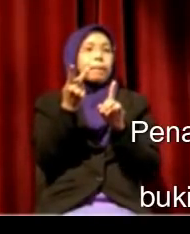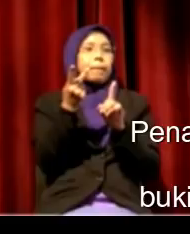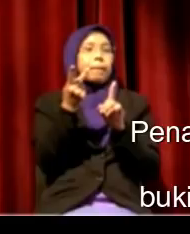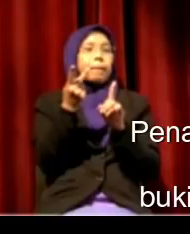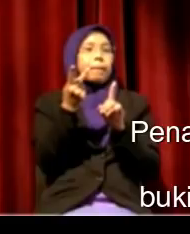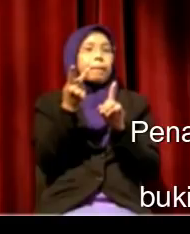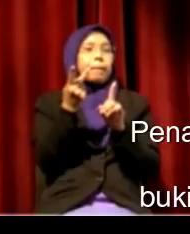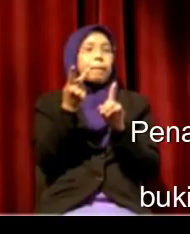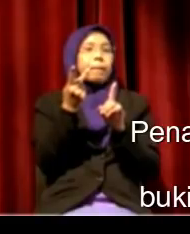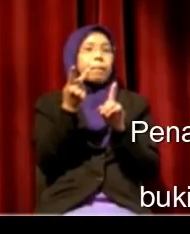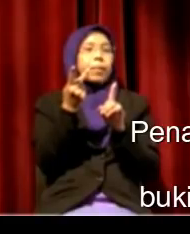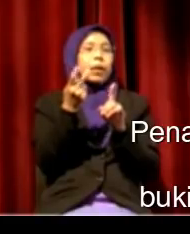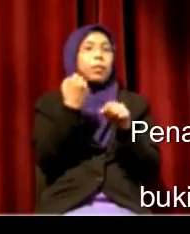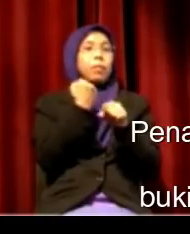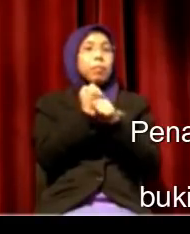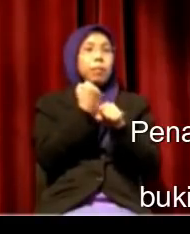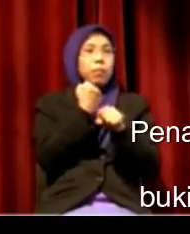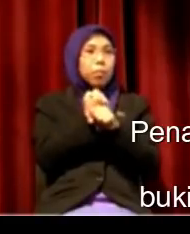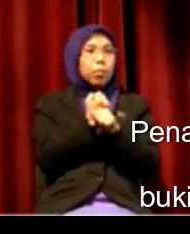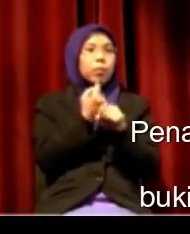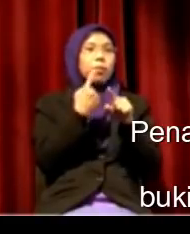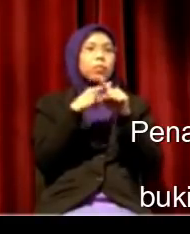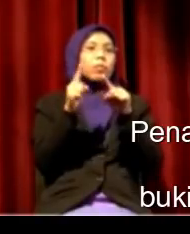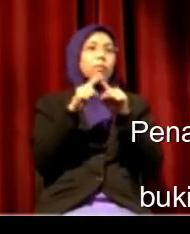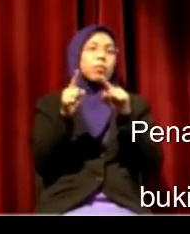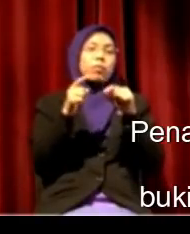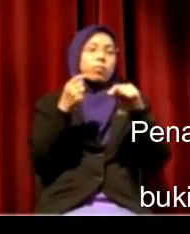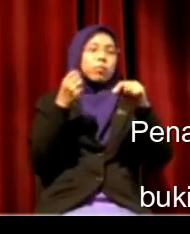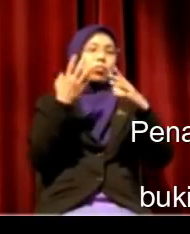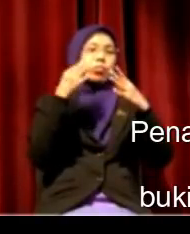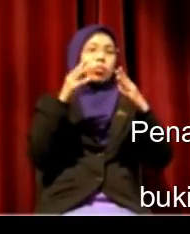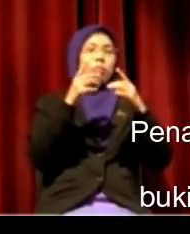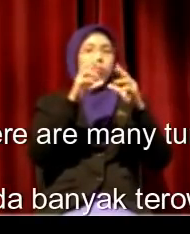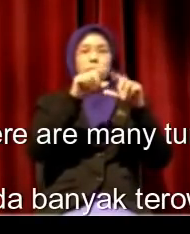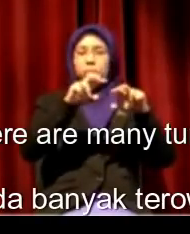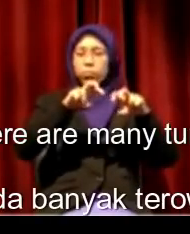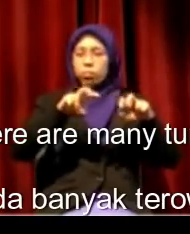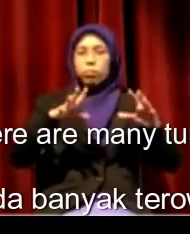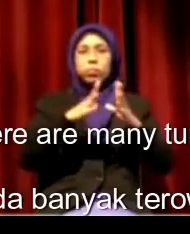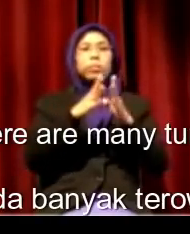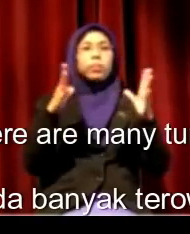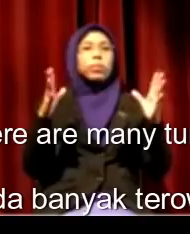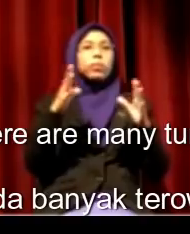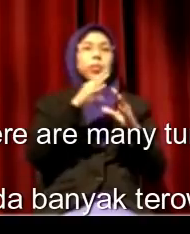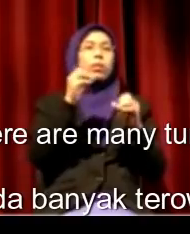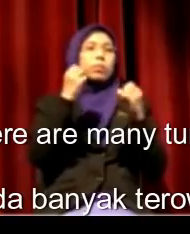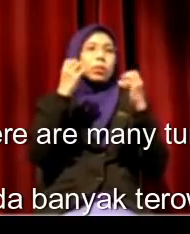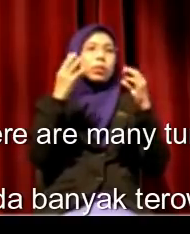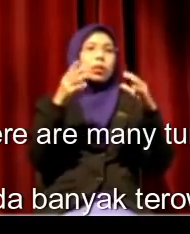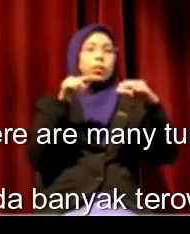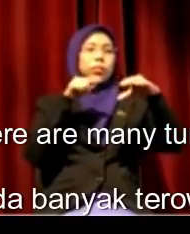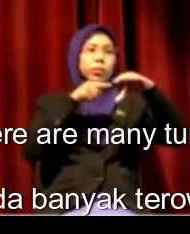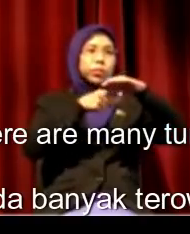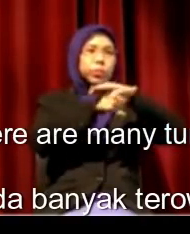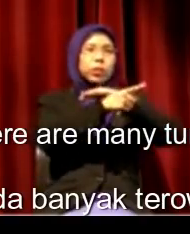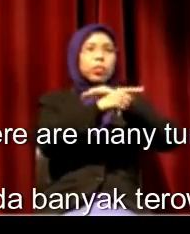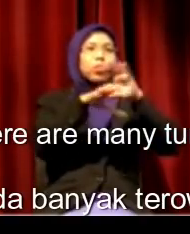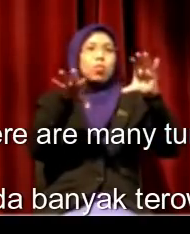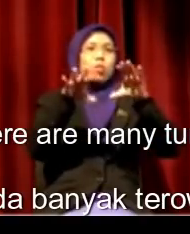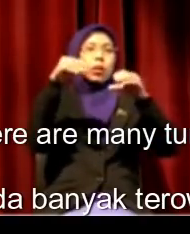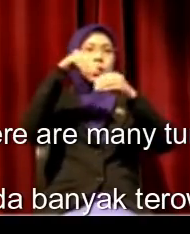rock granite would allow such tunnel to be done. And there are so many tunnel being built in